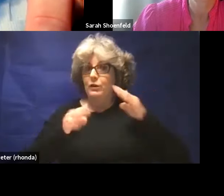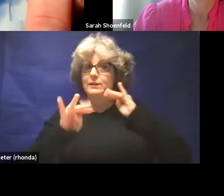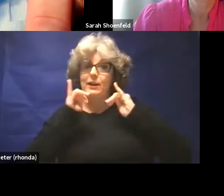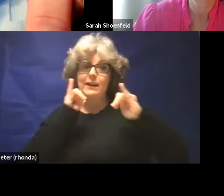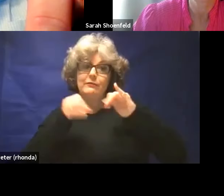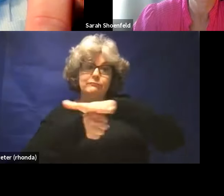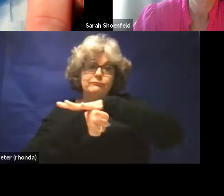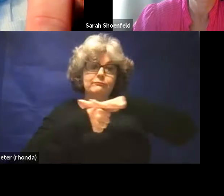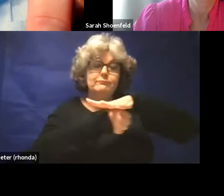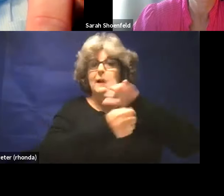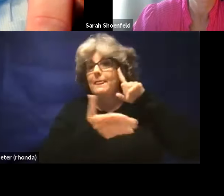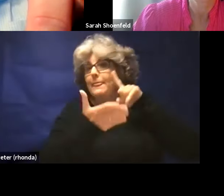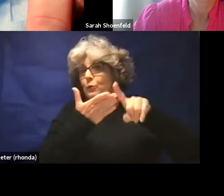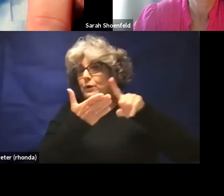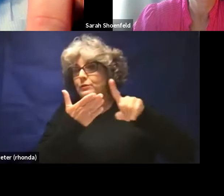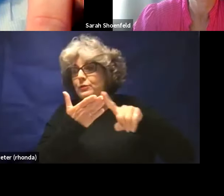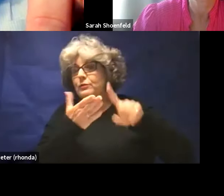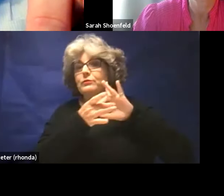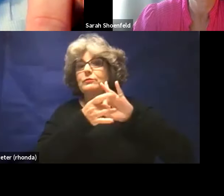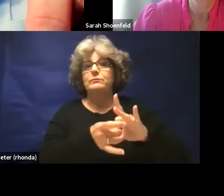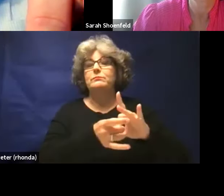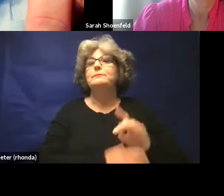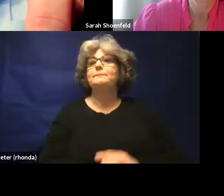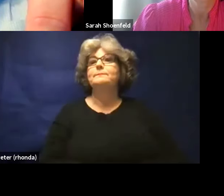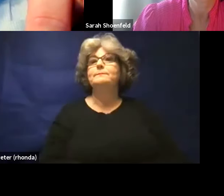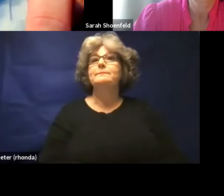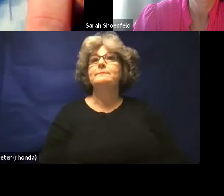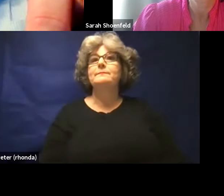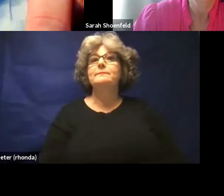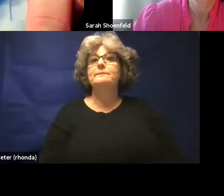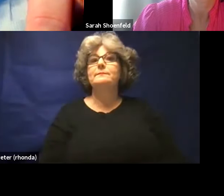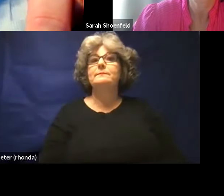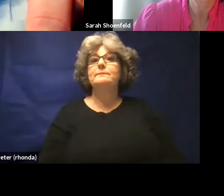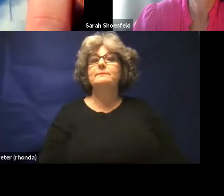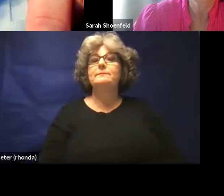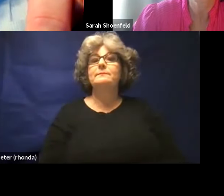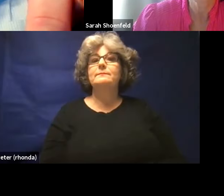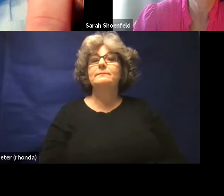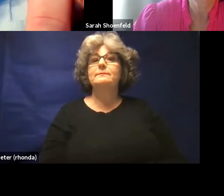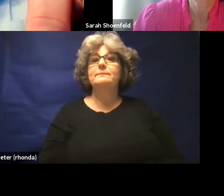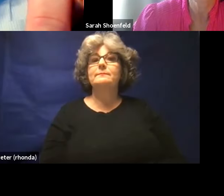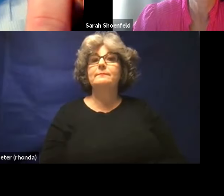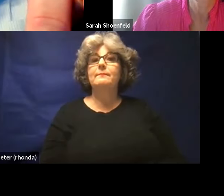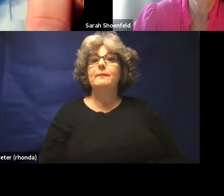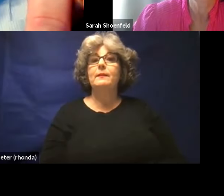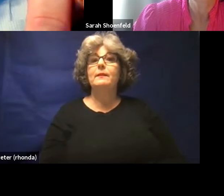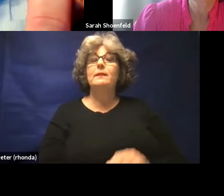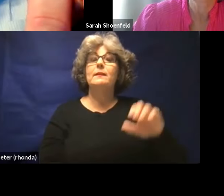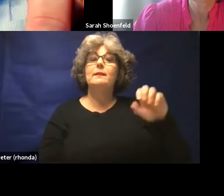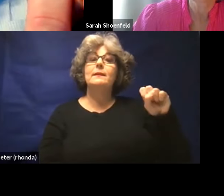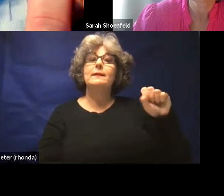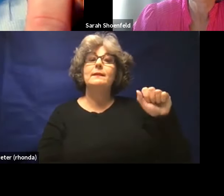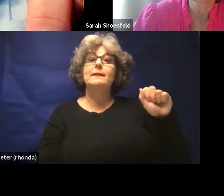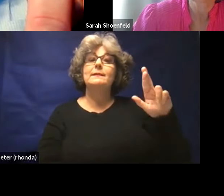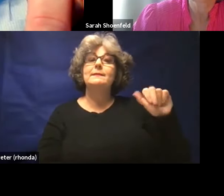on the neighborhoods we're researching for mapping segregation. We've also done, Sarah and I have both done a